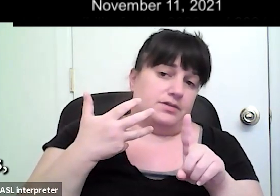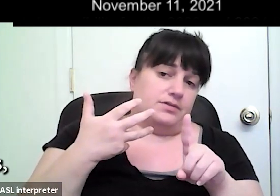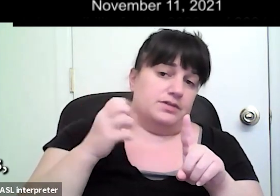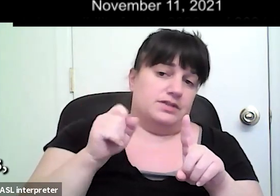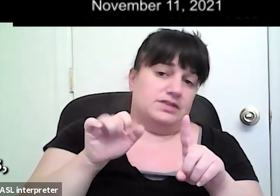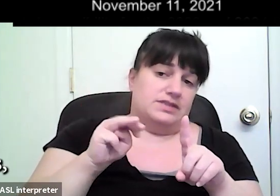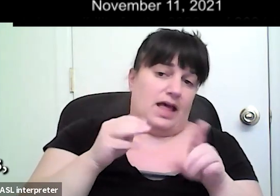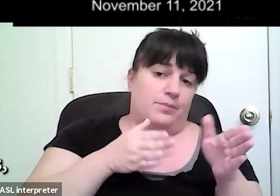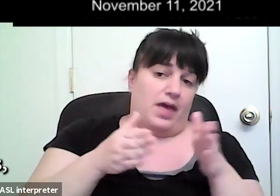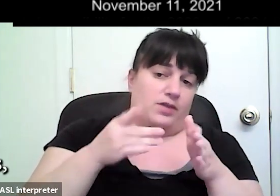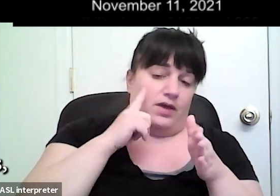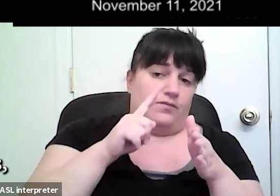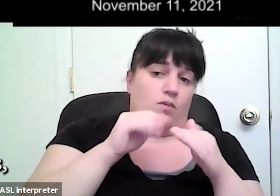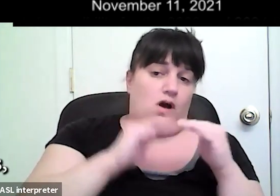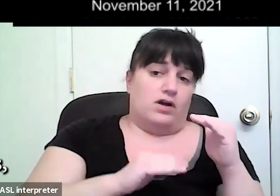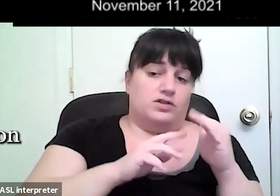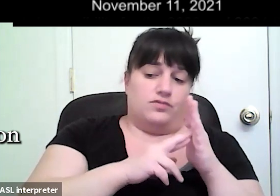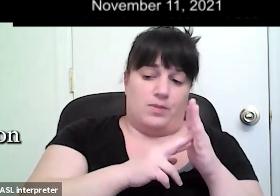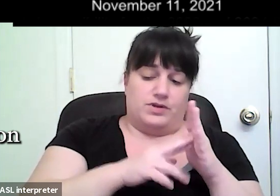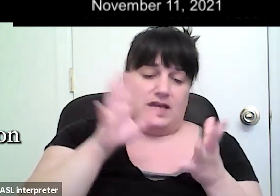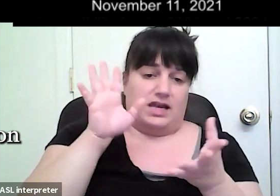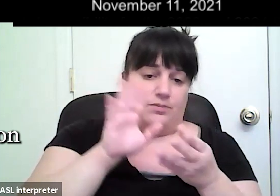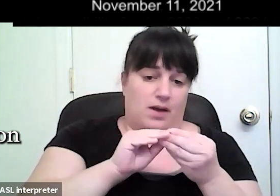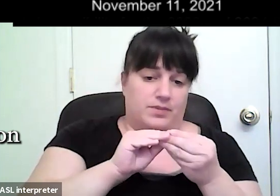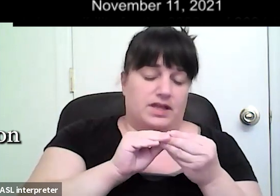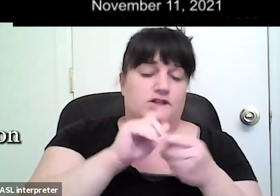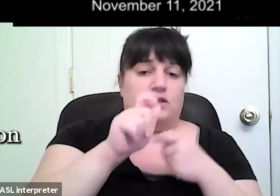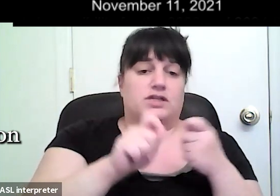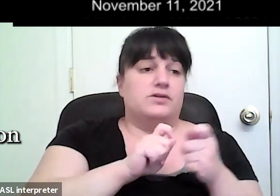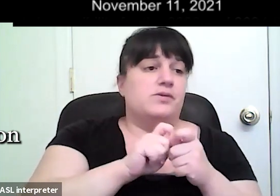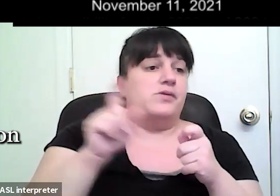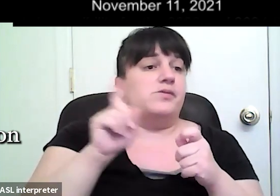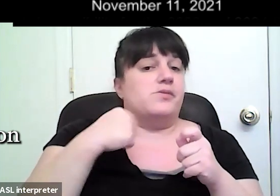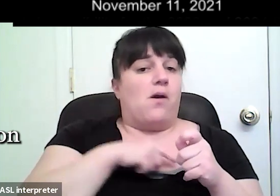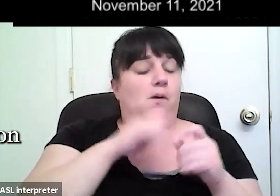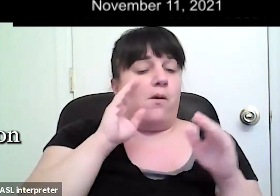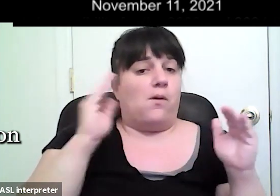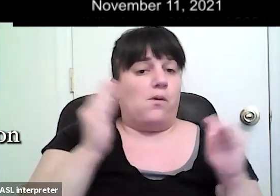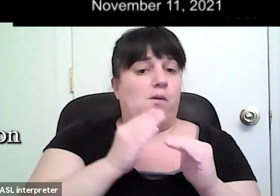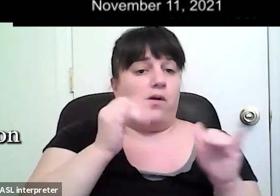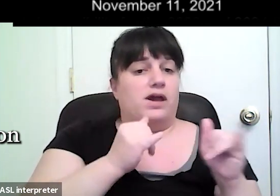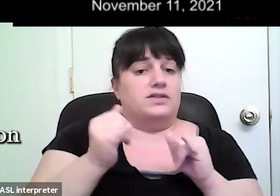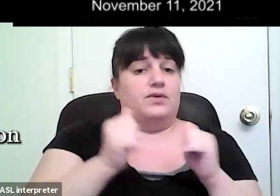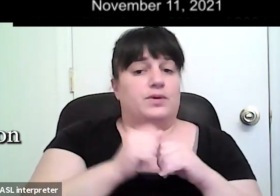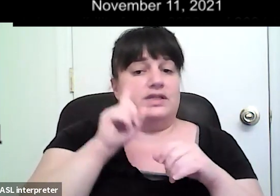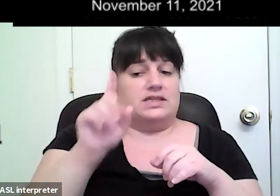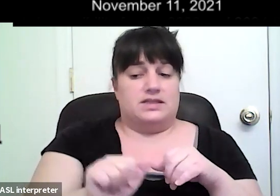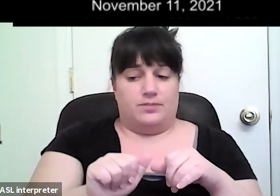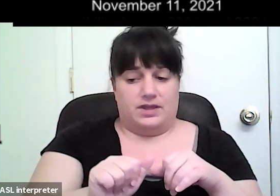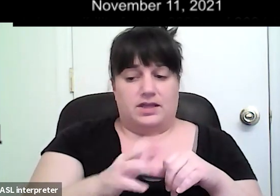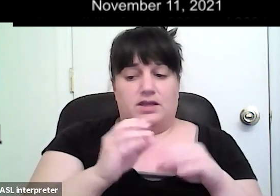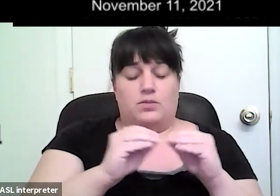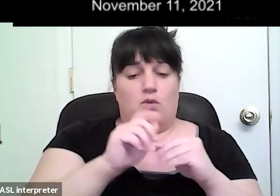STEM pathways for underrepresented populations, and specifically where our focus on is individuals with disabilities, and